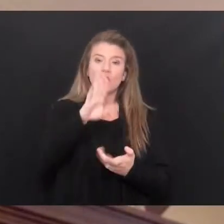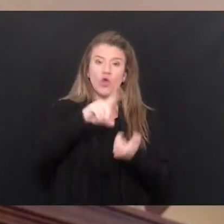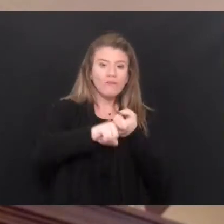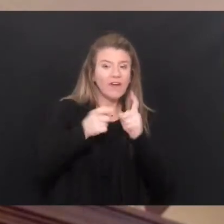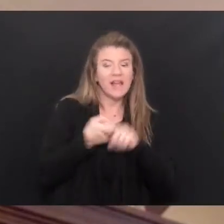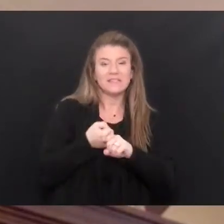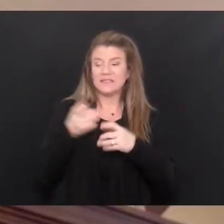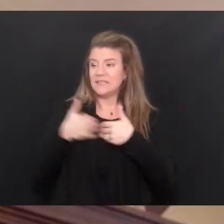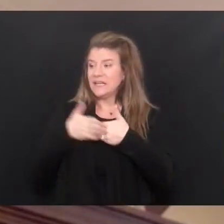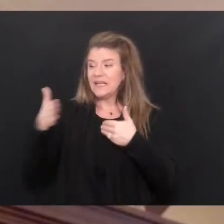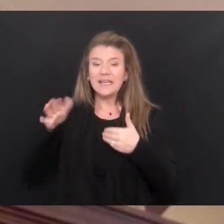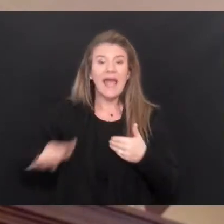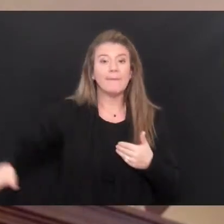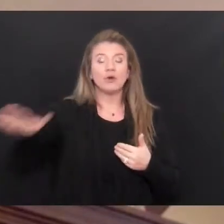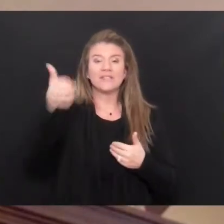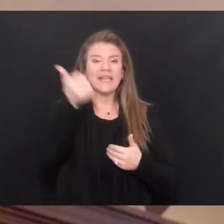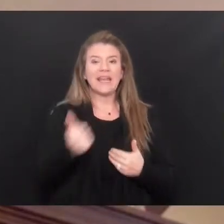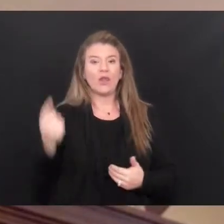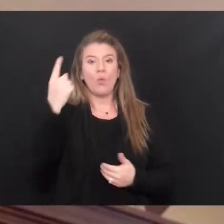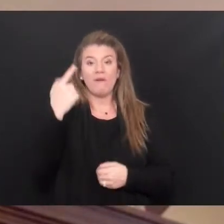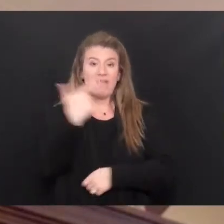and neighbors vaccinated.